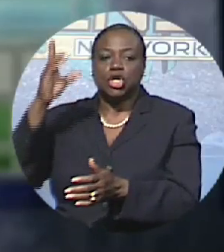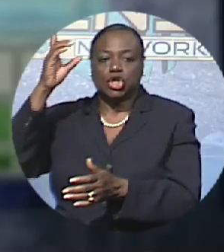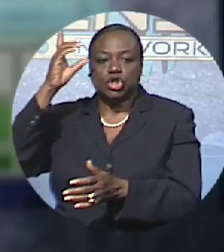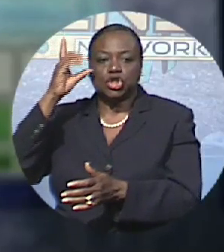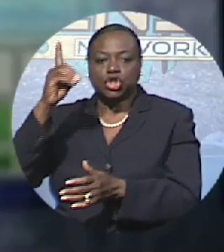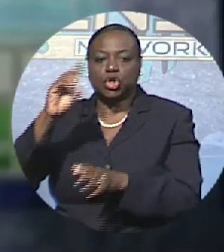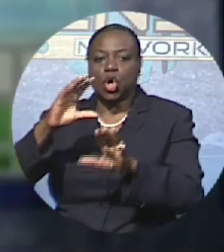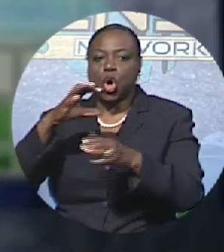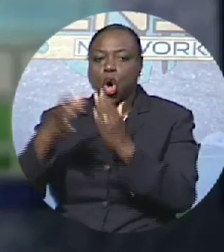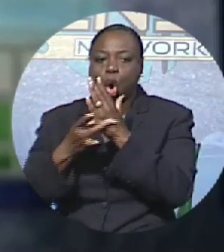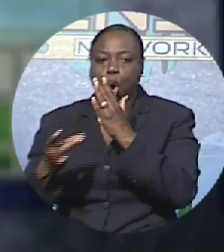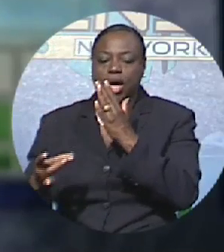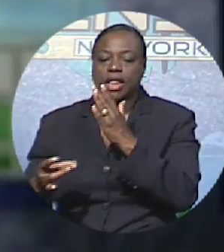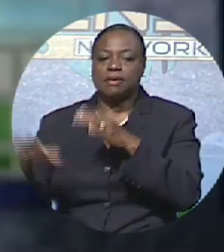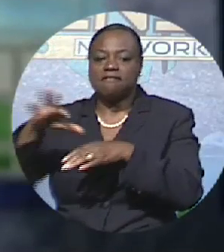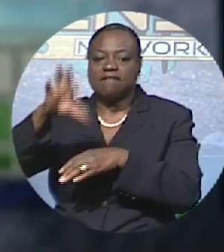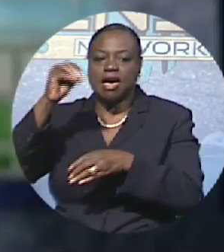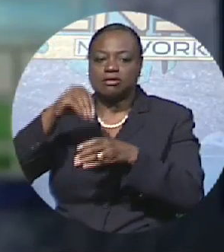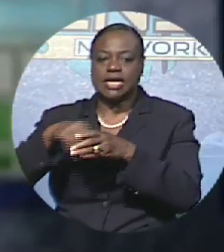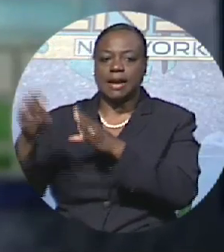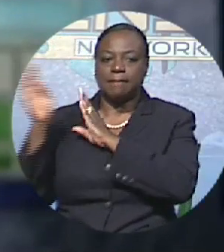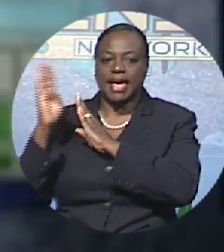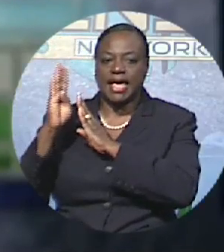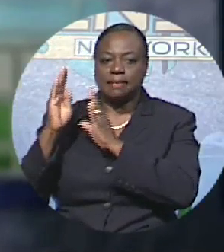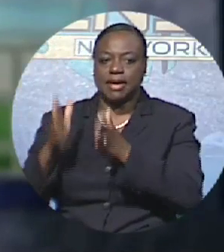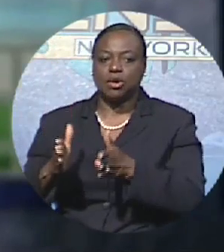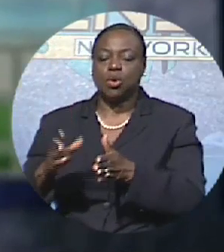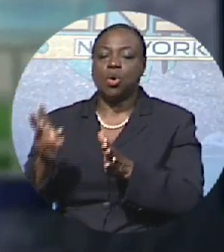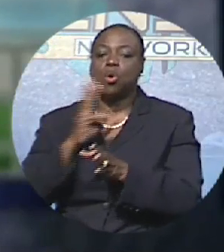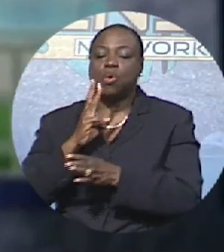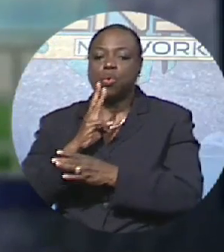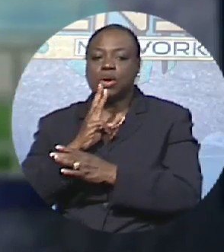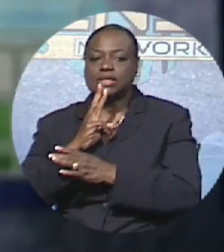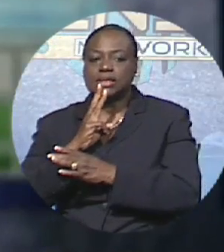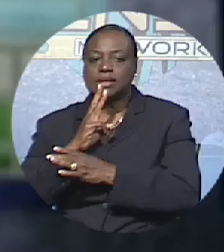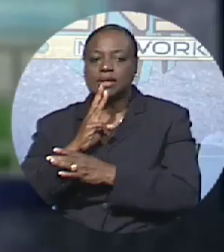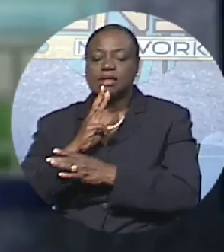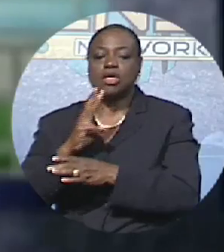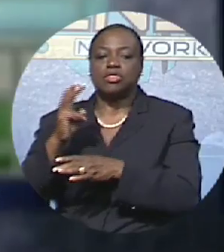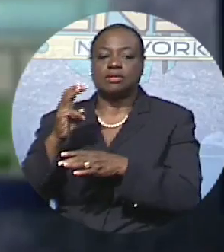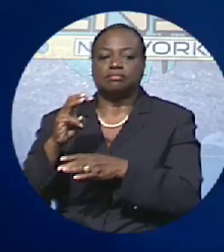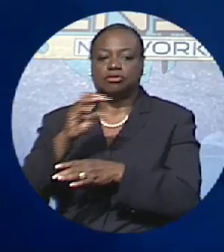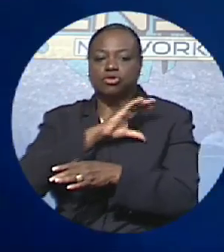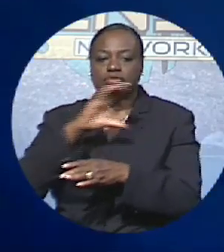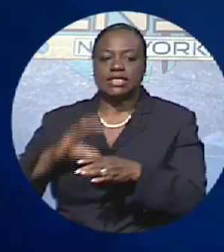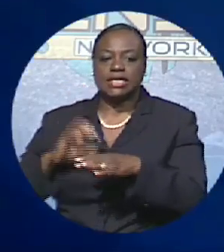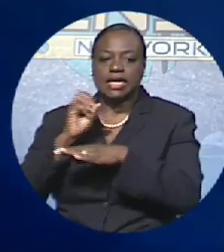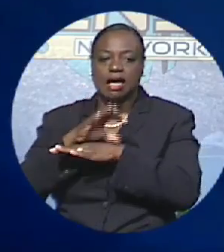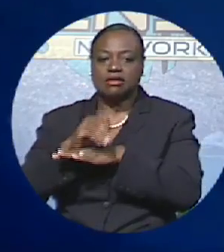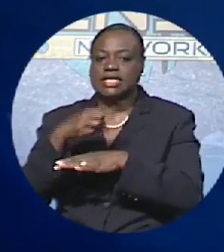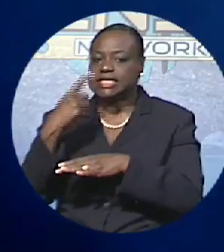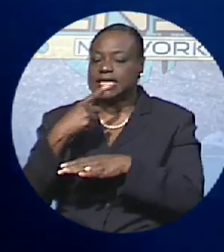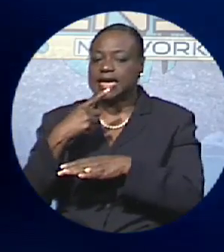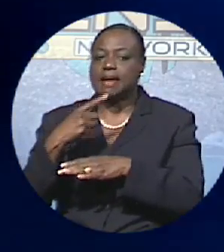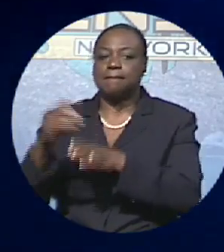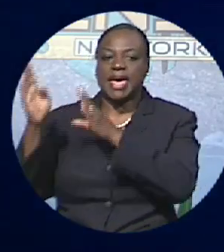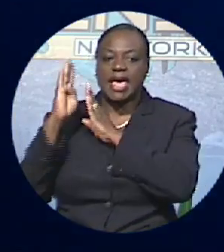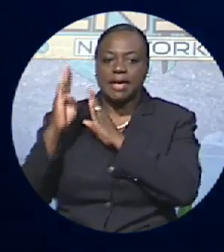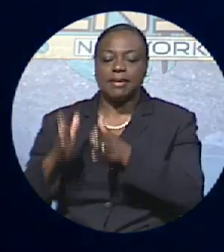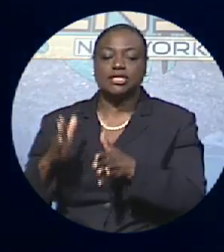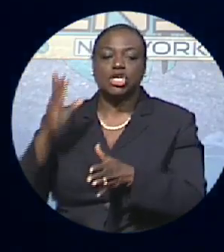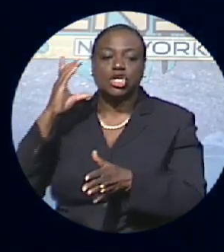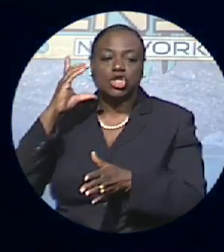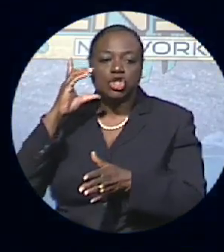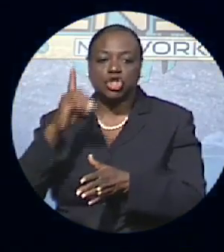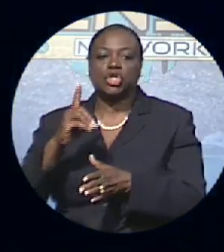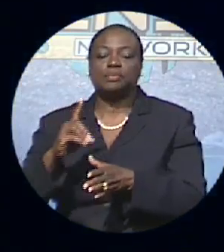Bahamian waters, the Bahamas Christian Council, along with the National Citizens Alliance Committee, believes Bahamians should be justly compensated. As it stands,